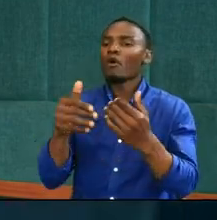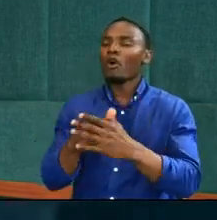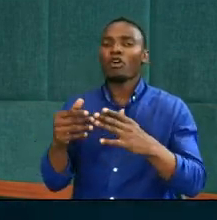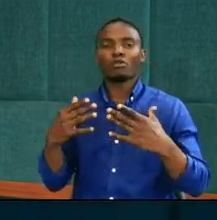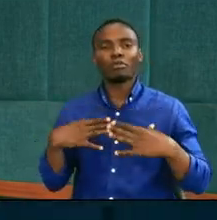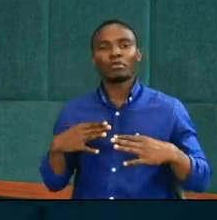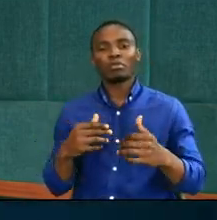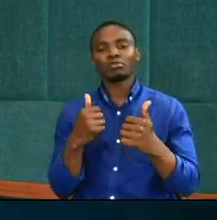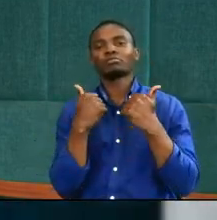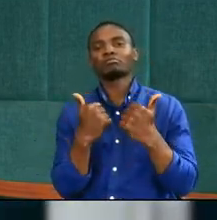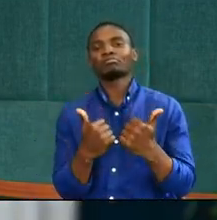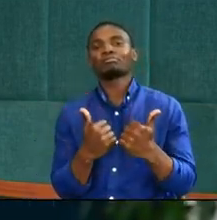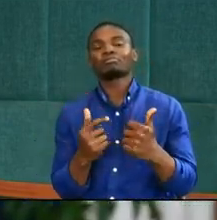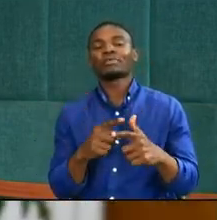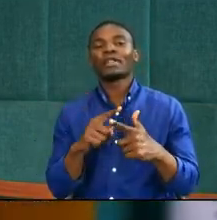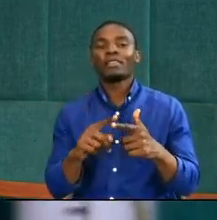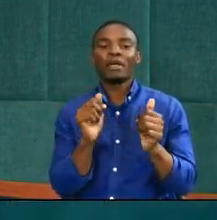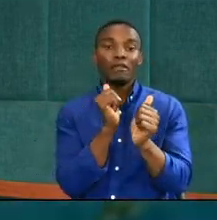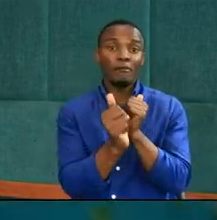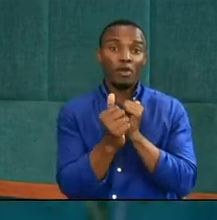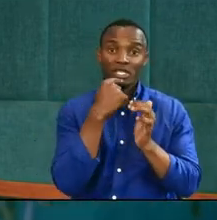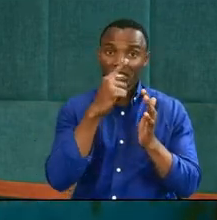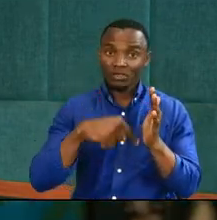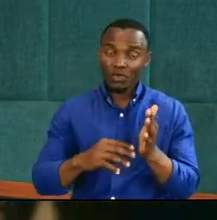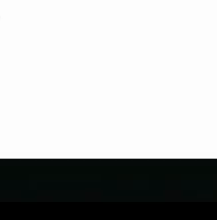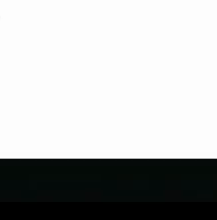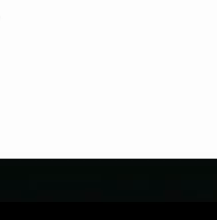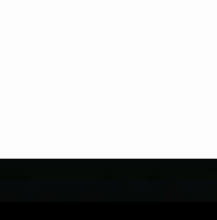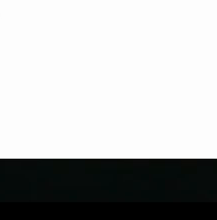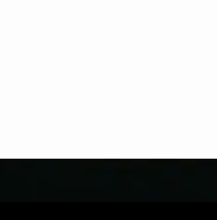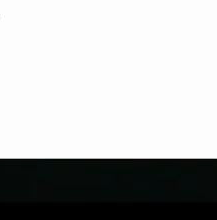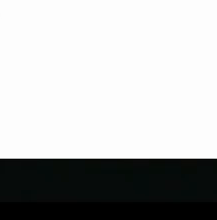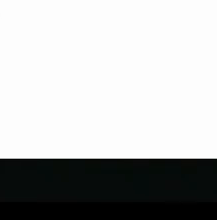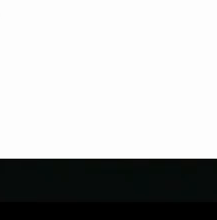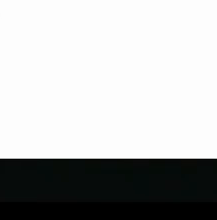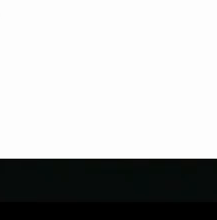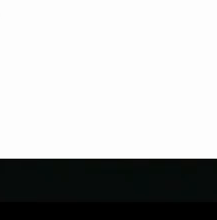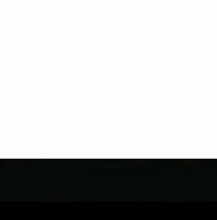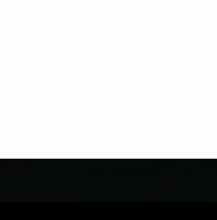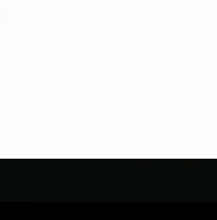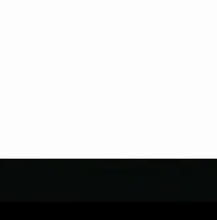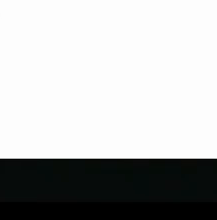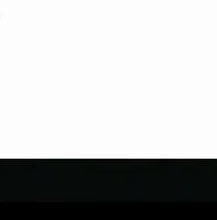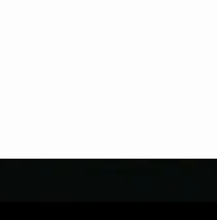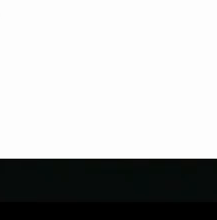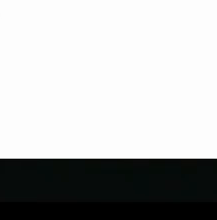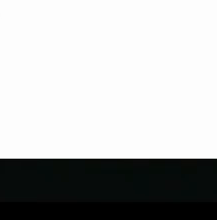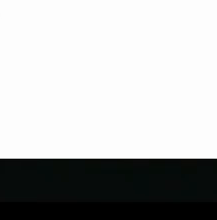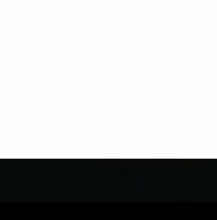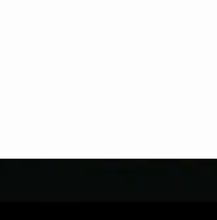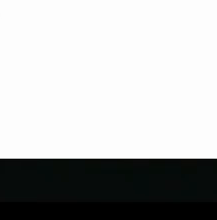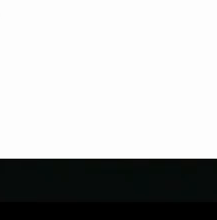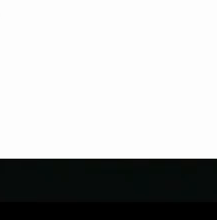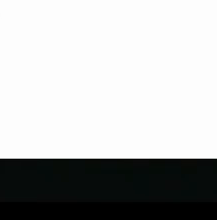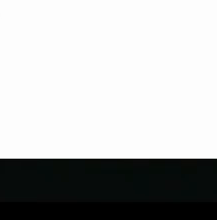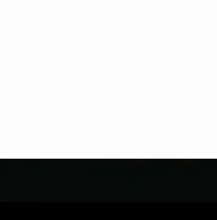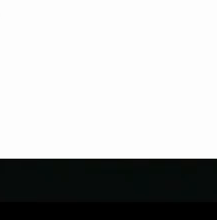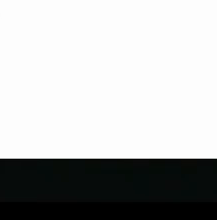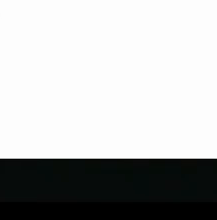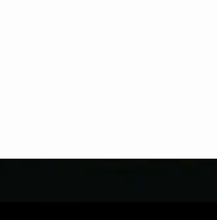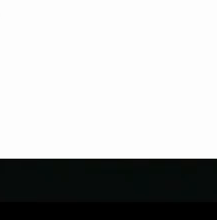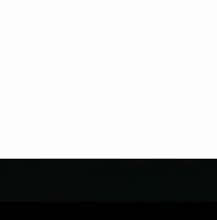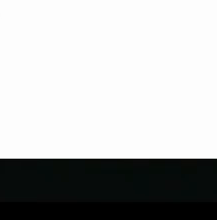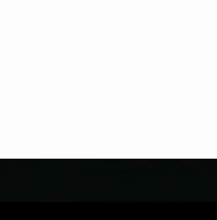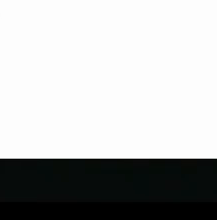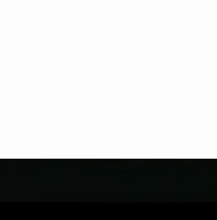well, Paul says, then sudden destruction comes upon them as